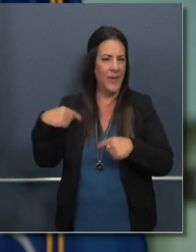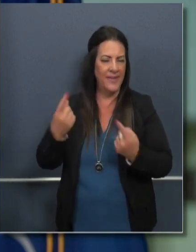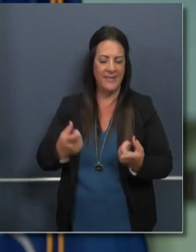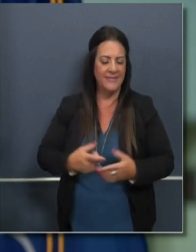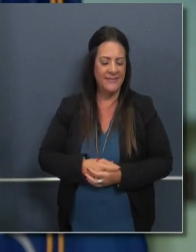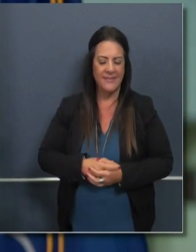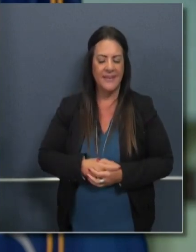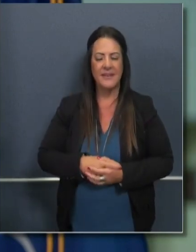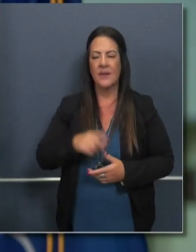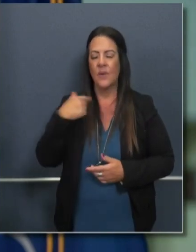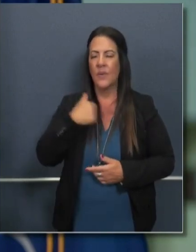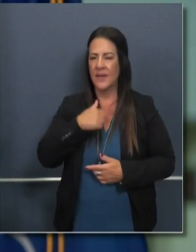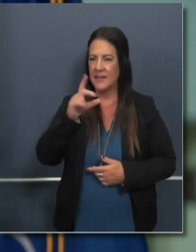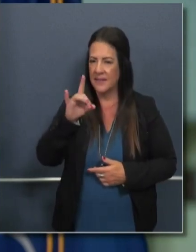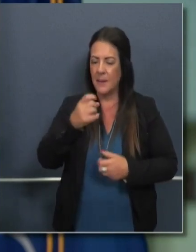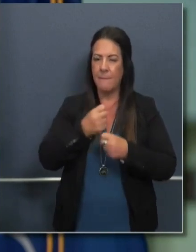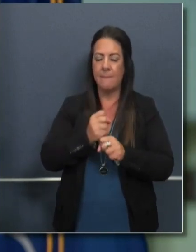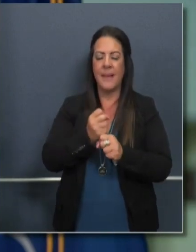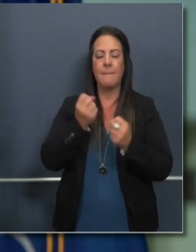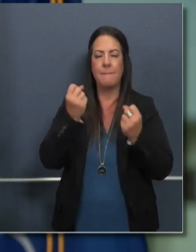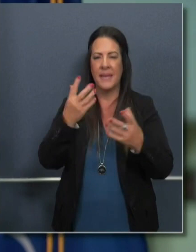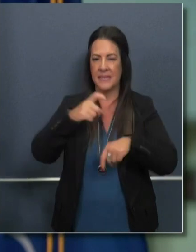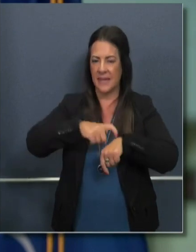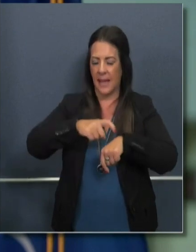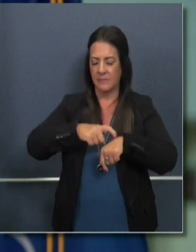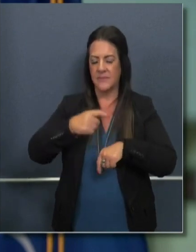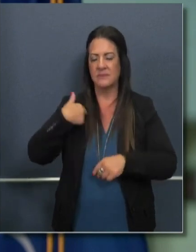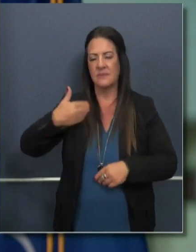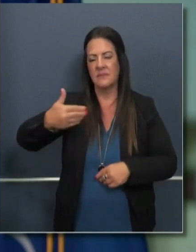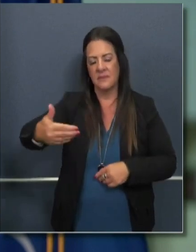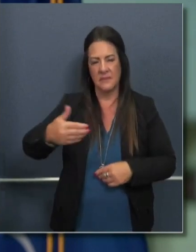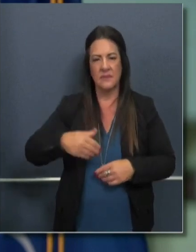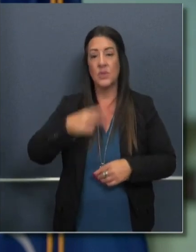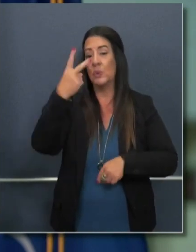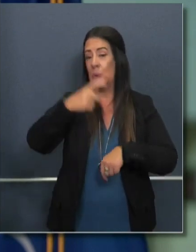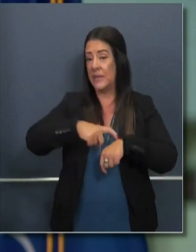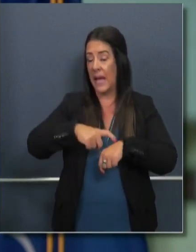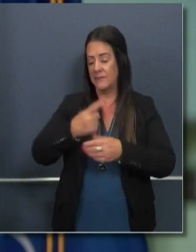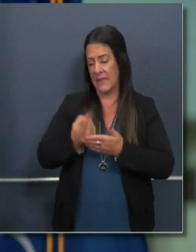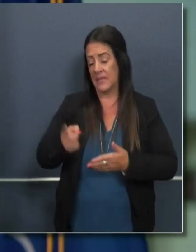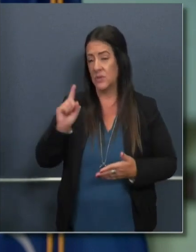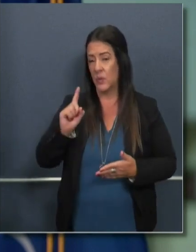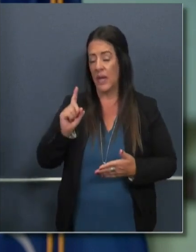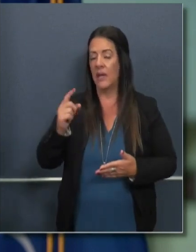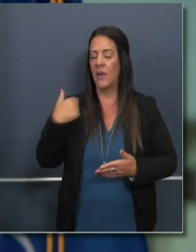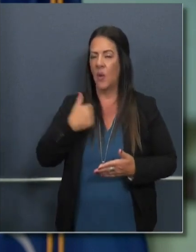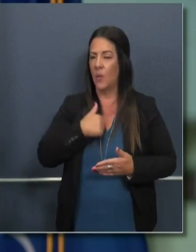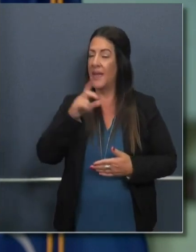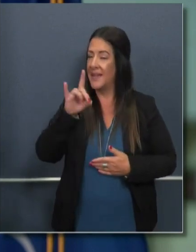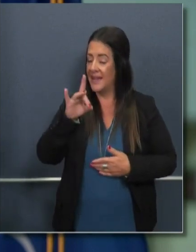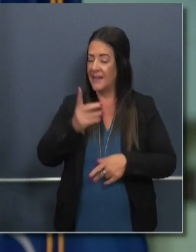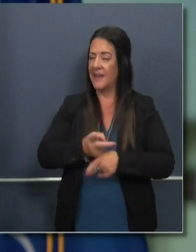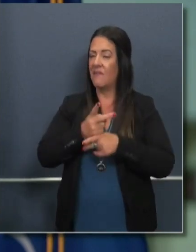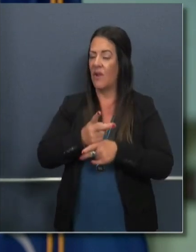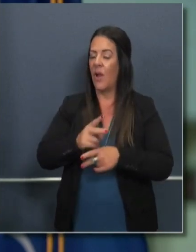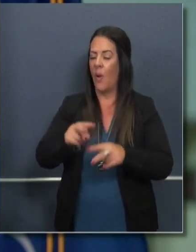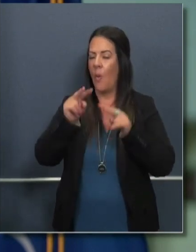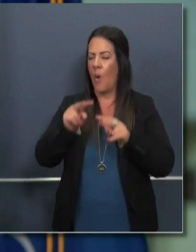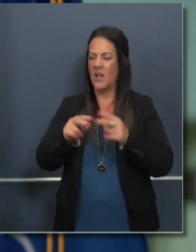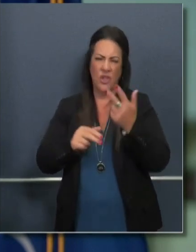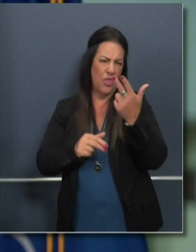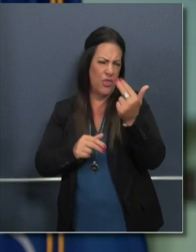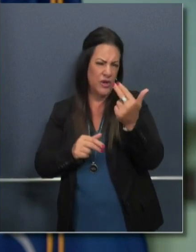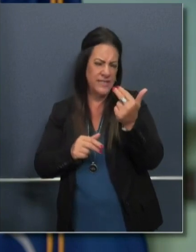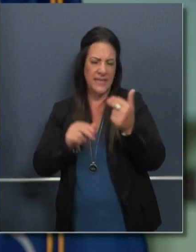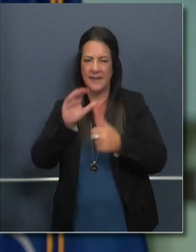ago, we've referenced on multiple occasions, including on 2 occasions last week, that we were monitoring 13 counties